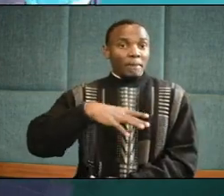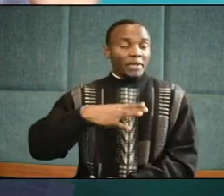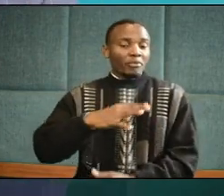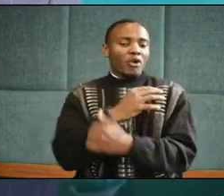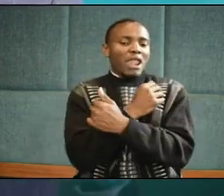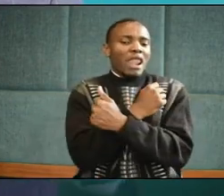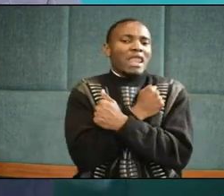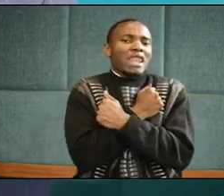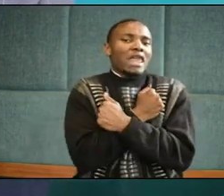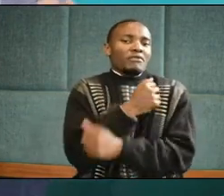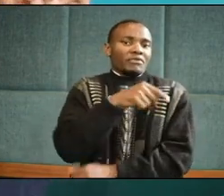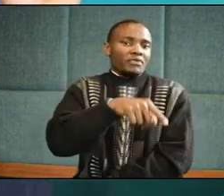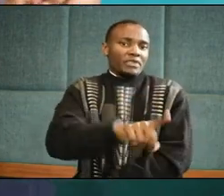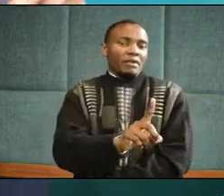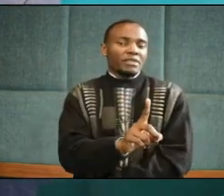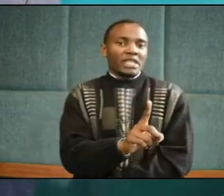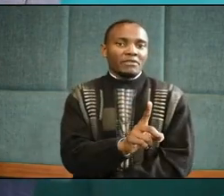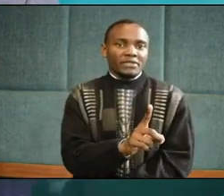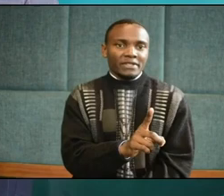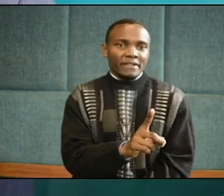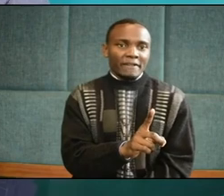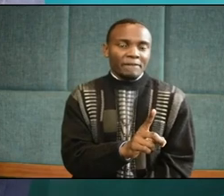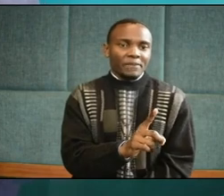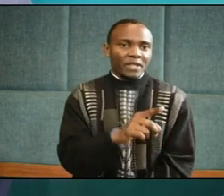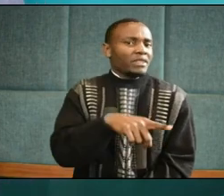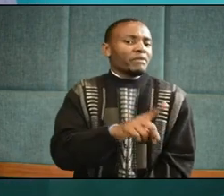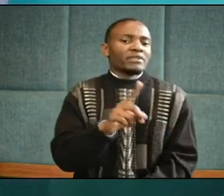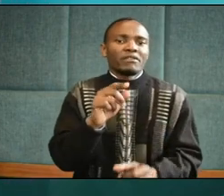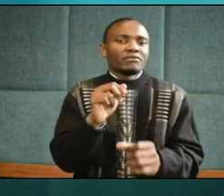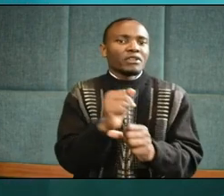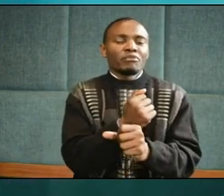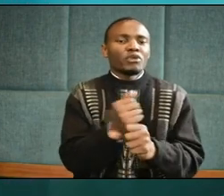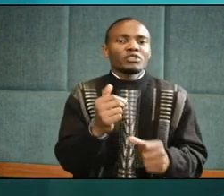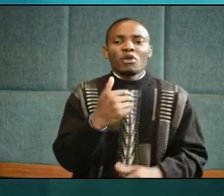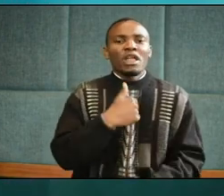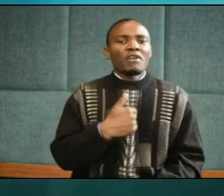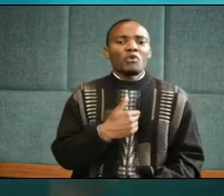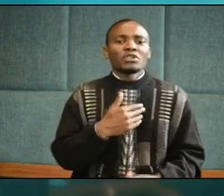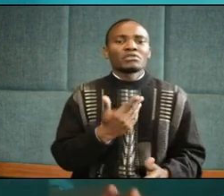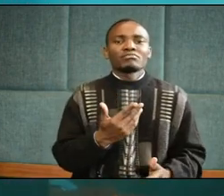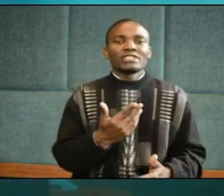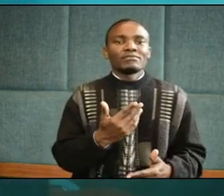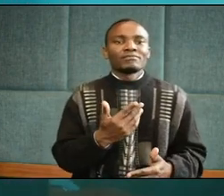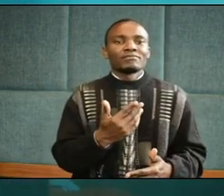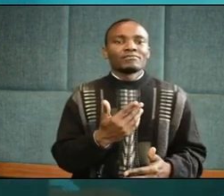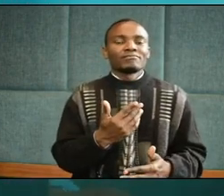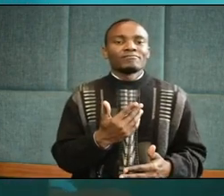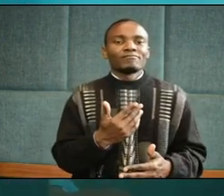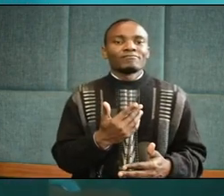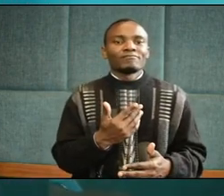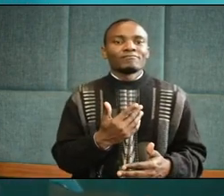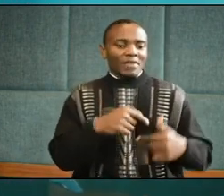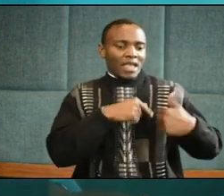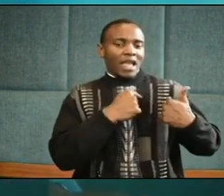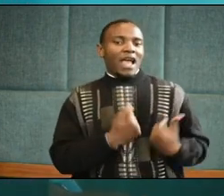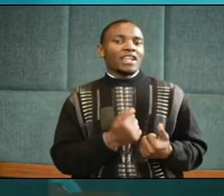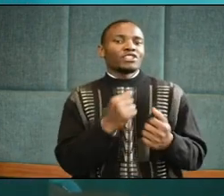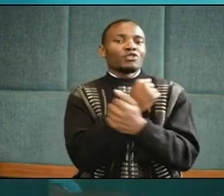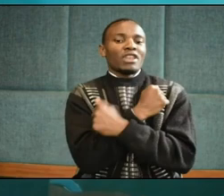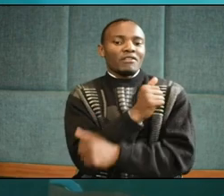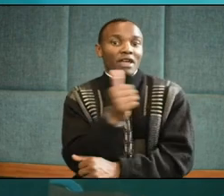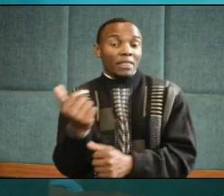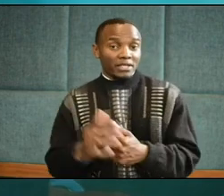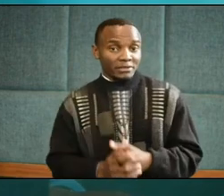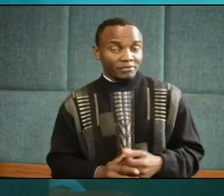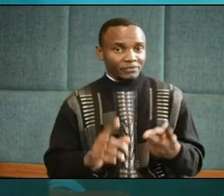love themselves so much that they don't have a room for loving others. Number two,